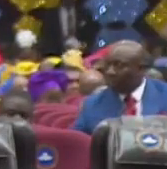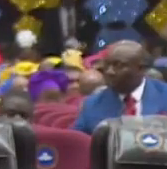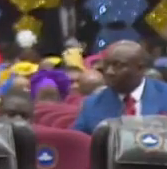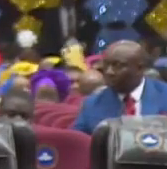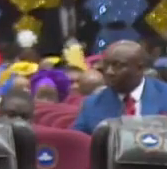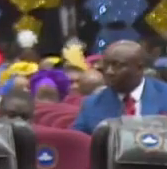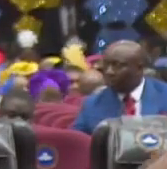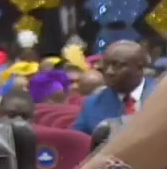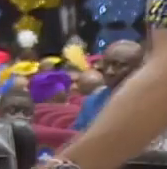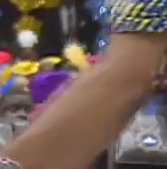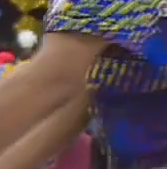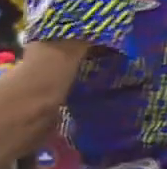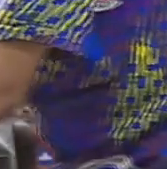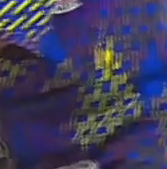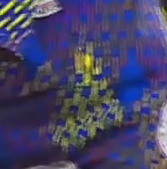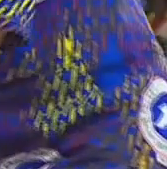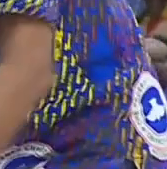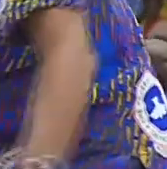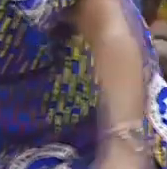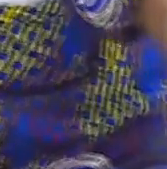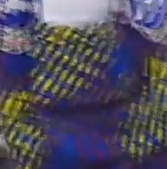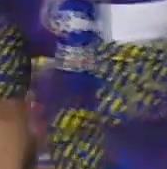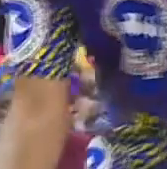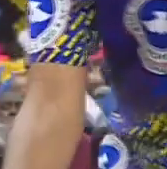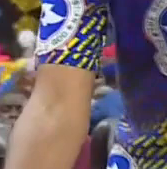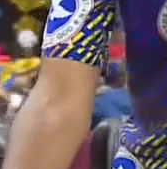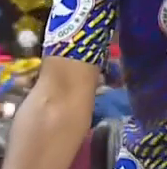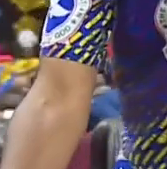here and in the old auditorium.